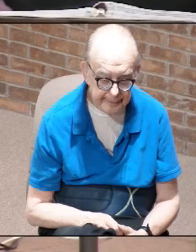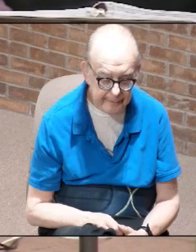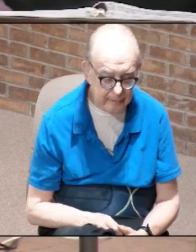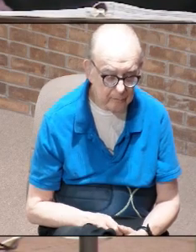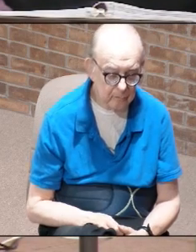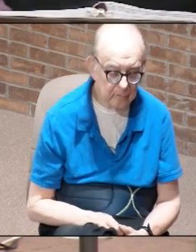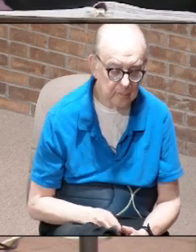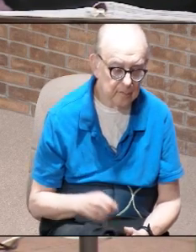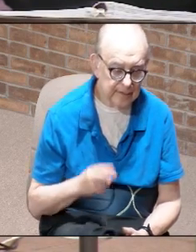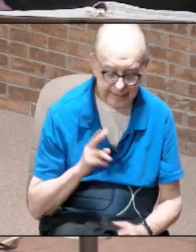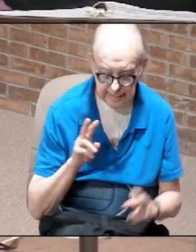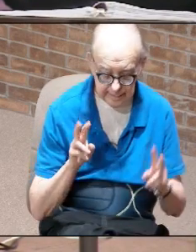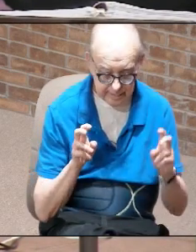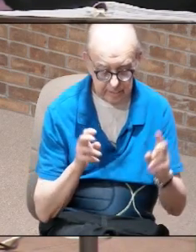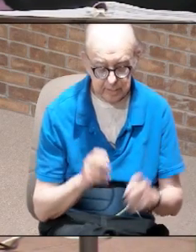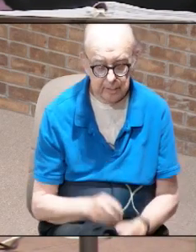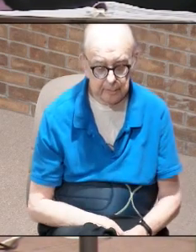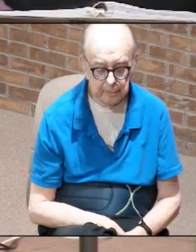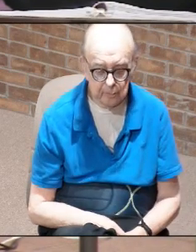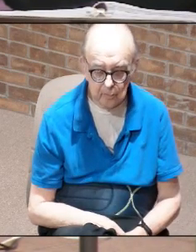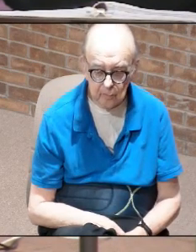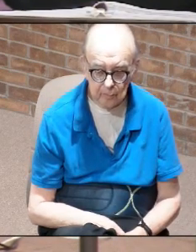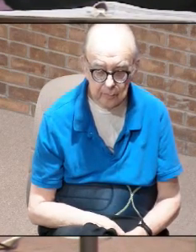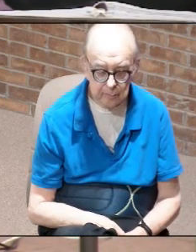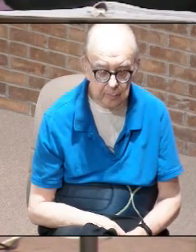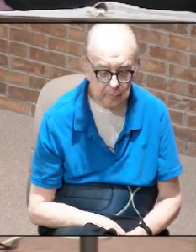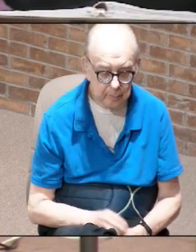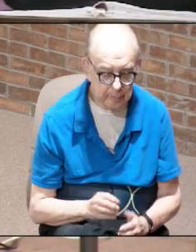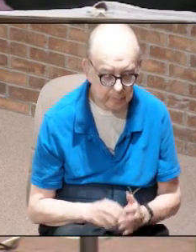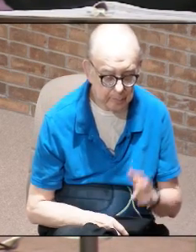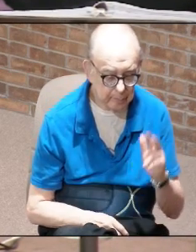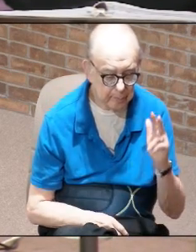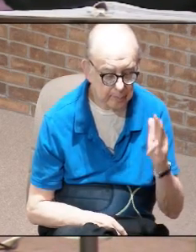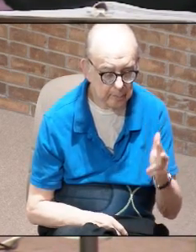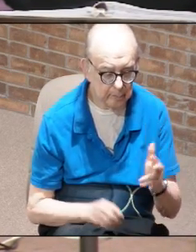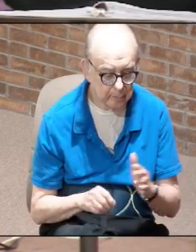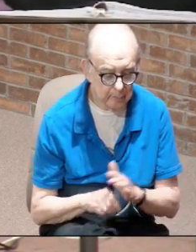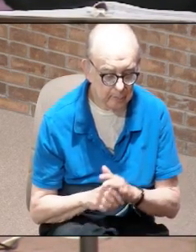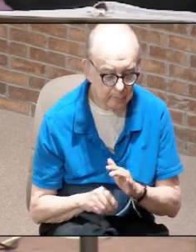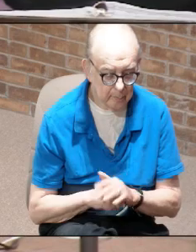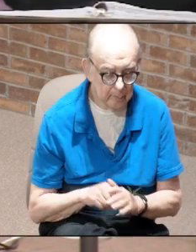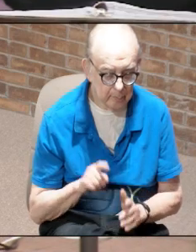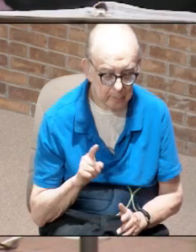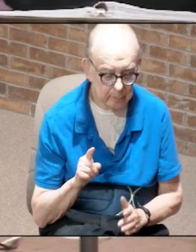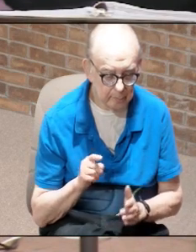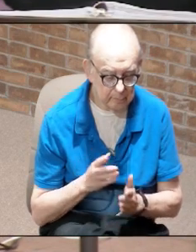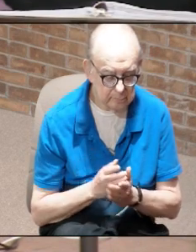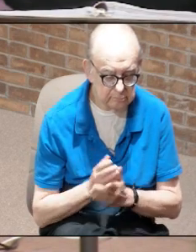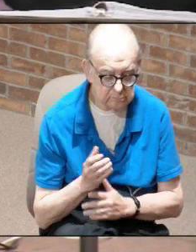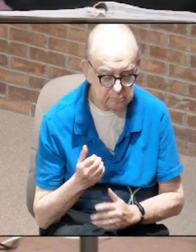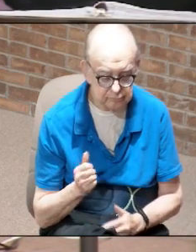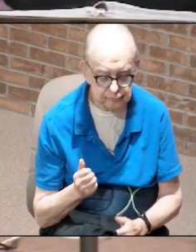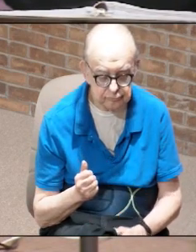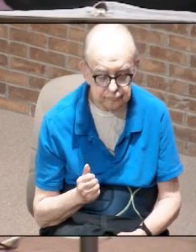Look at what he says. In Proverbs chapter 3, verses 1 through